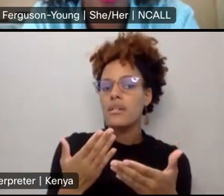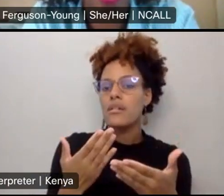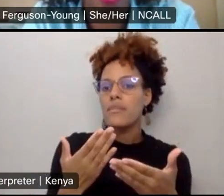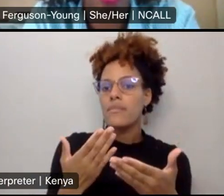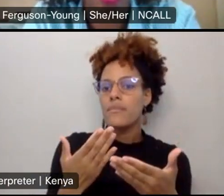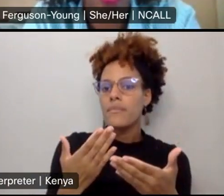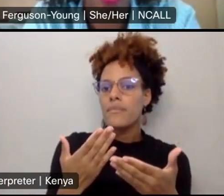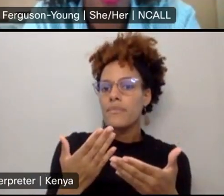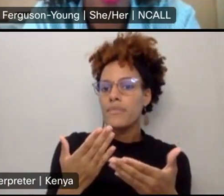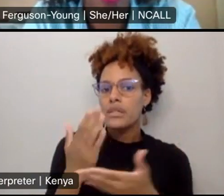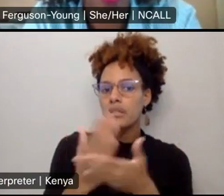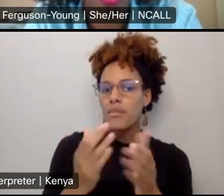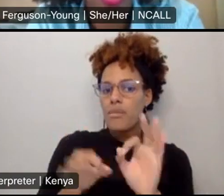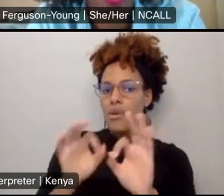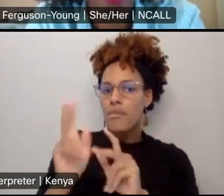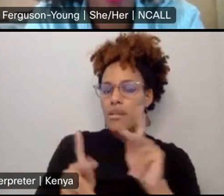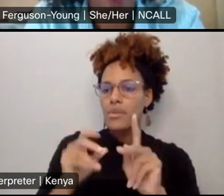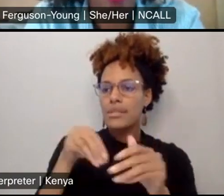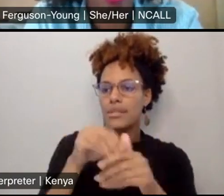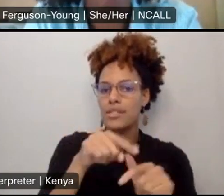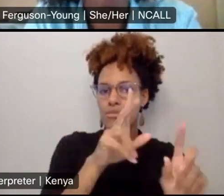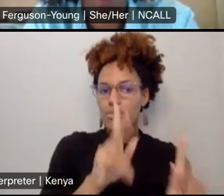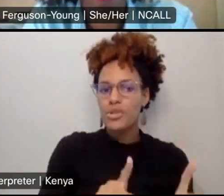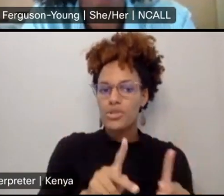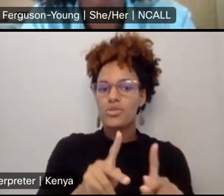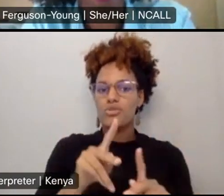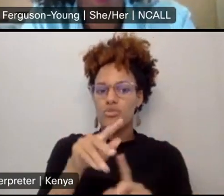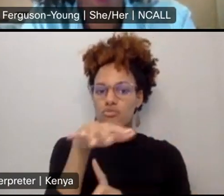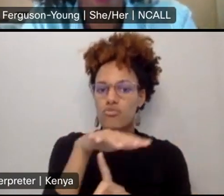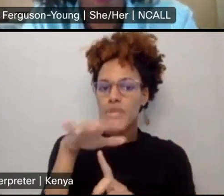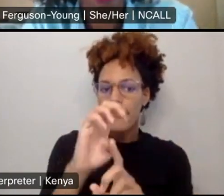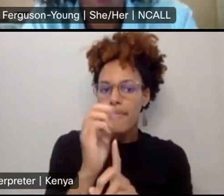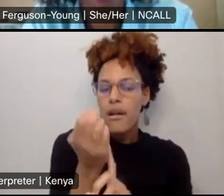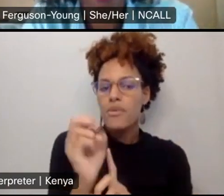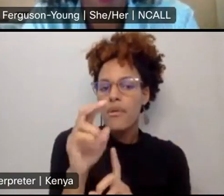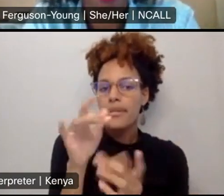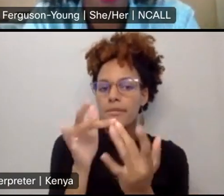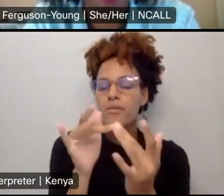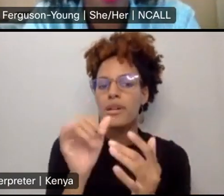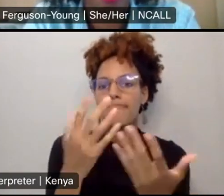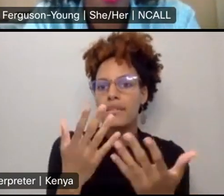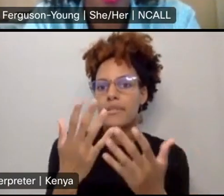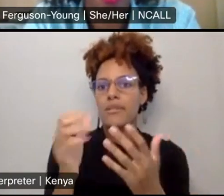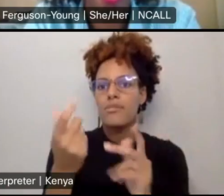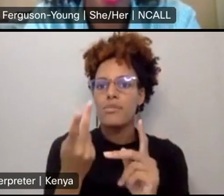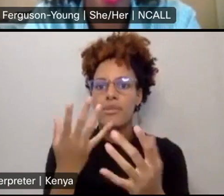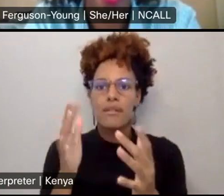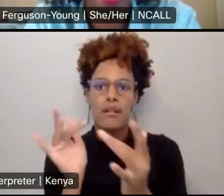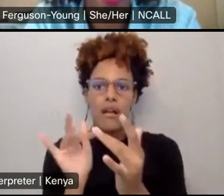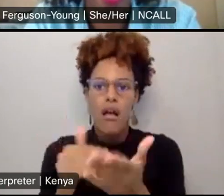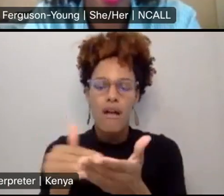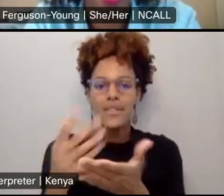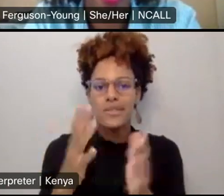person's social network have already died. And so when you compound